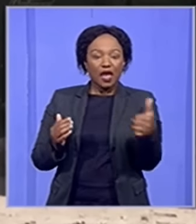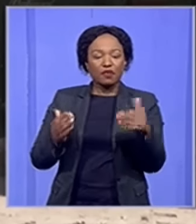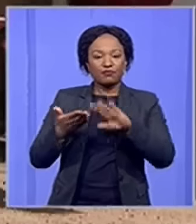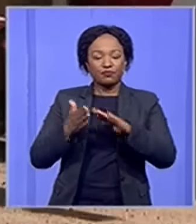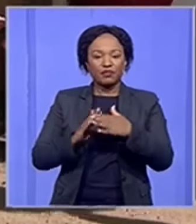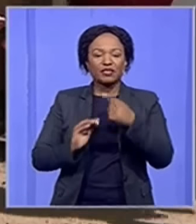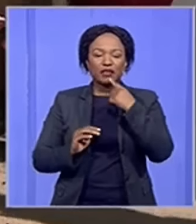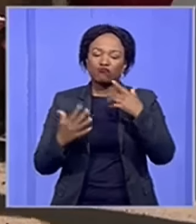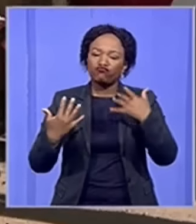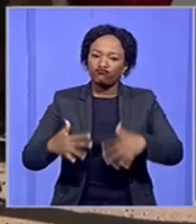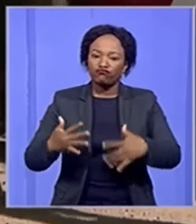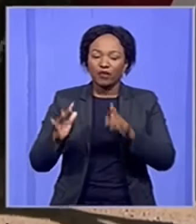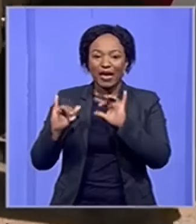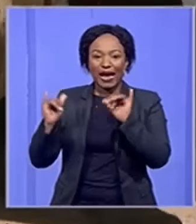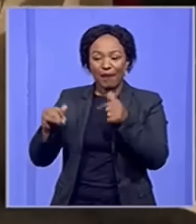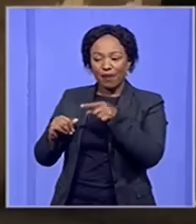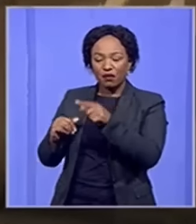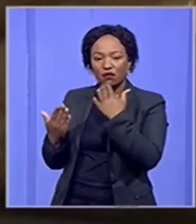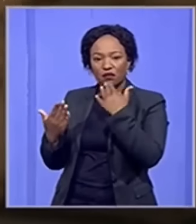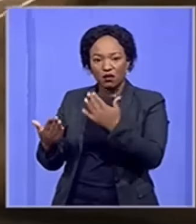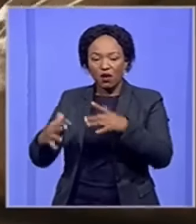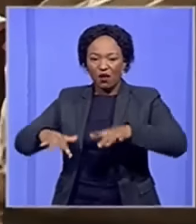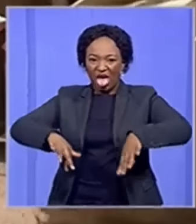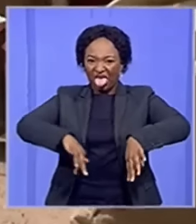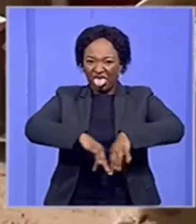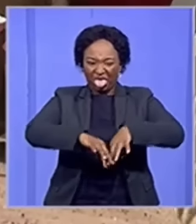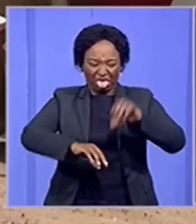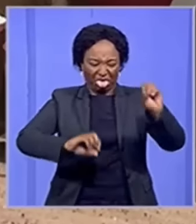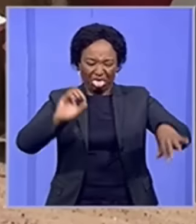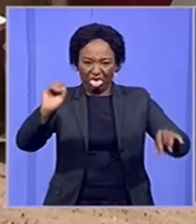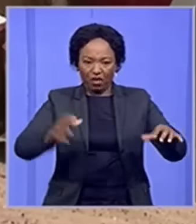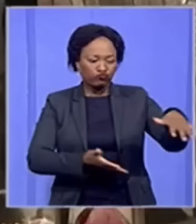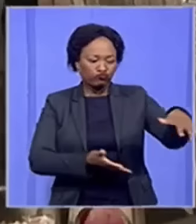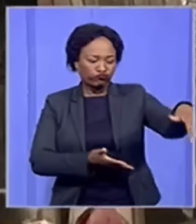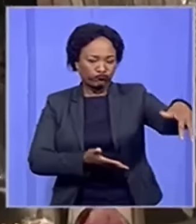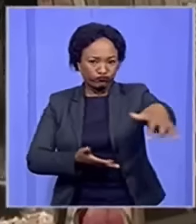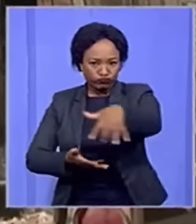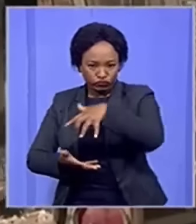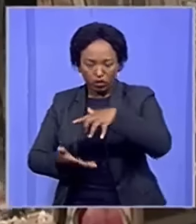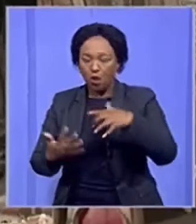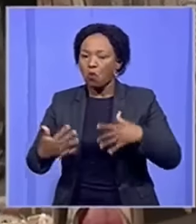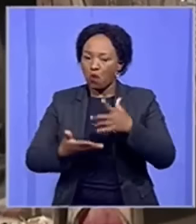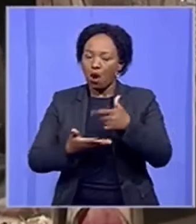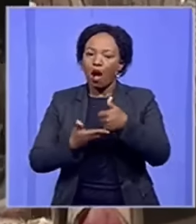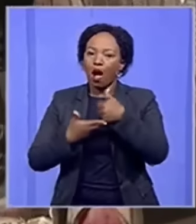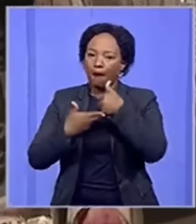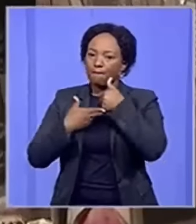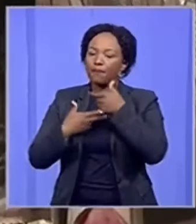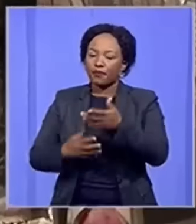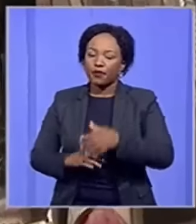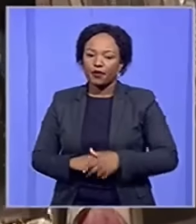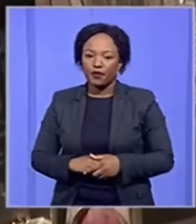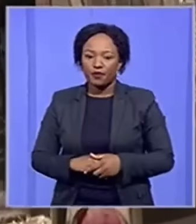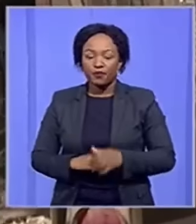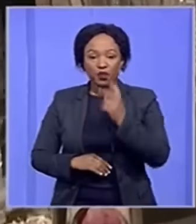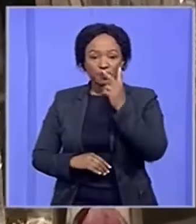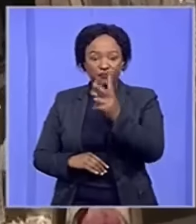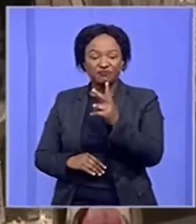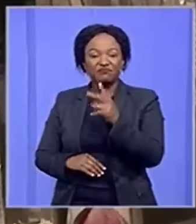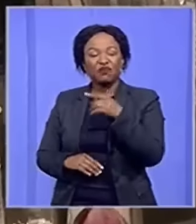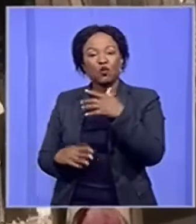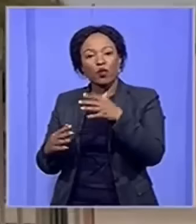thusa thata mo go lwantsheng mathata a matlakala mo tikologong ya bone. Wa bona my sister mo go rona mo re dila ka bo dipampiri bo dibotolo di